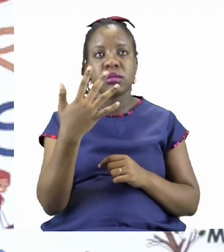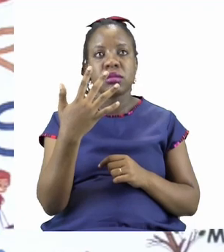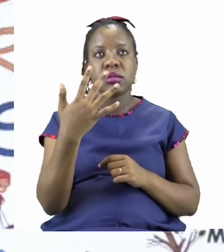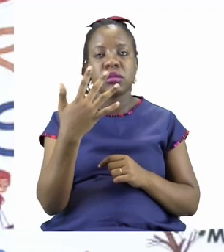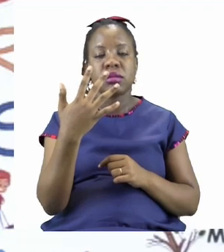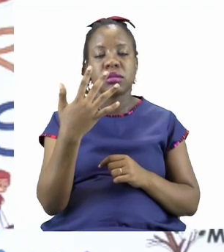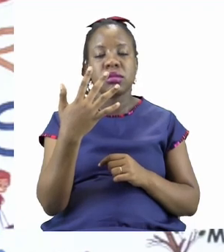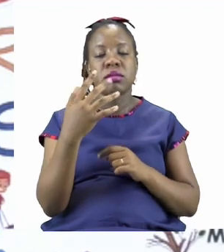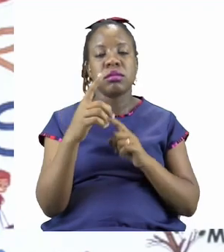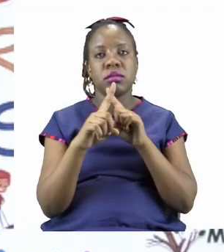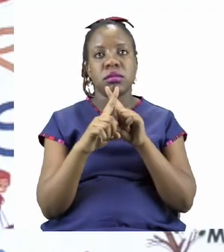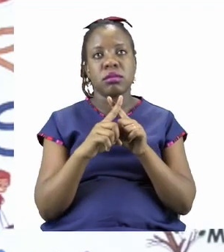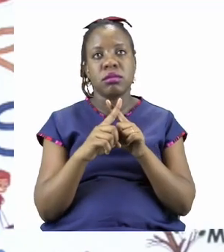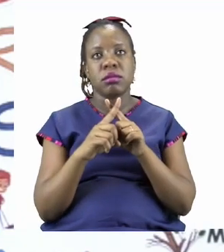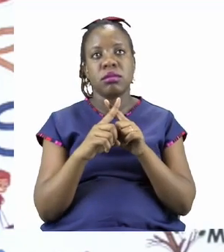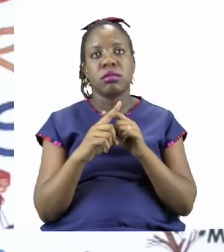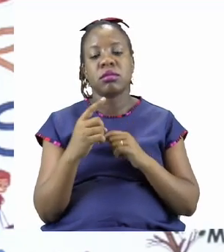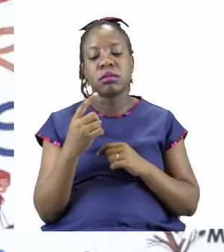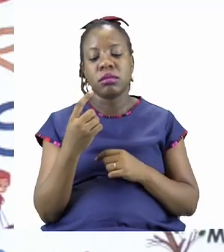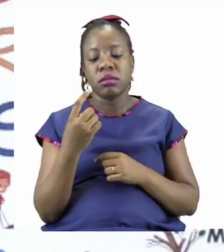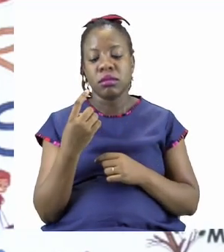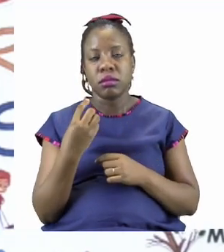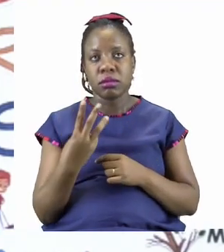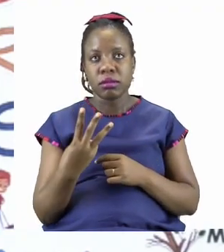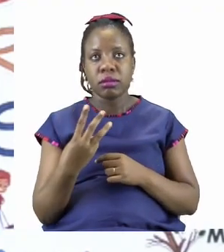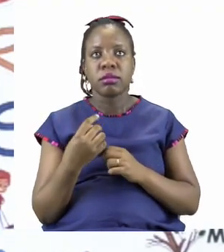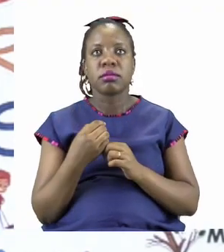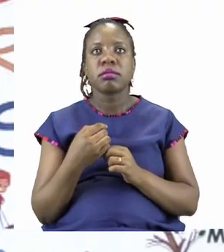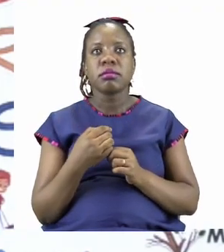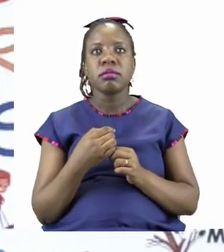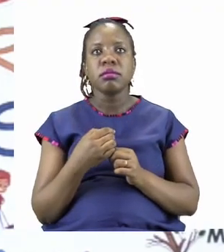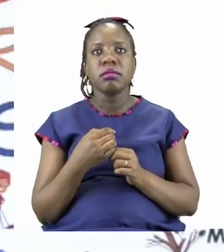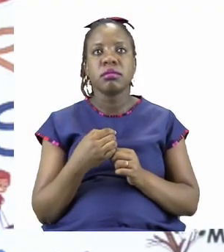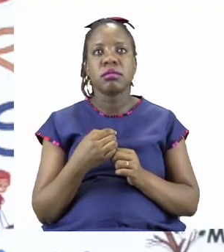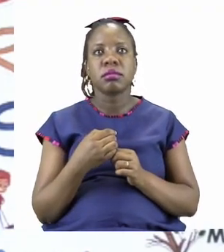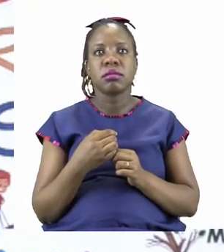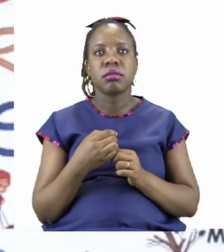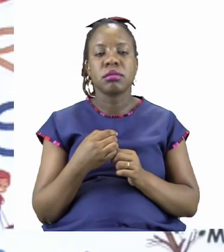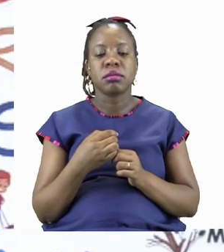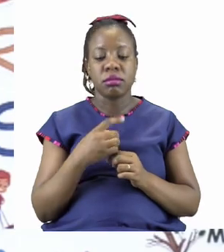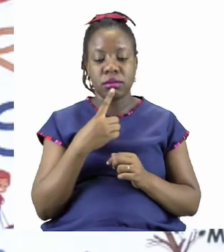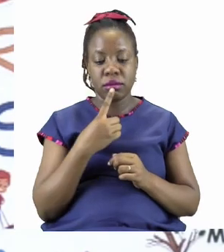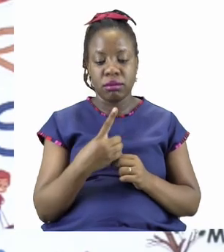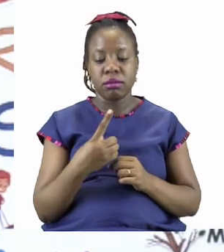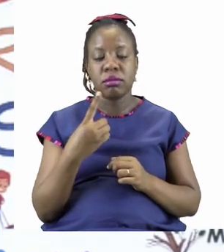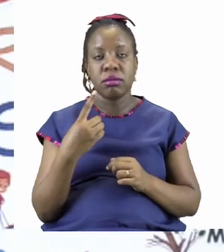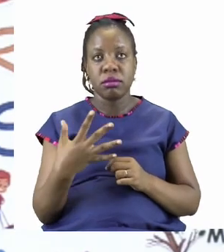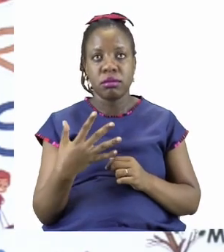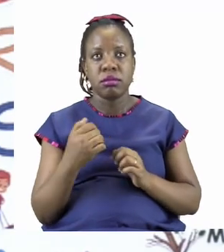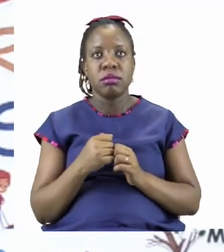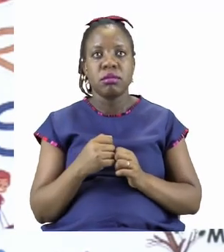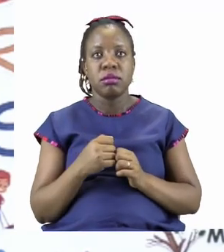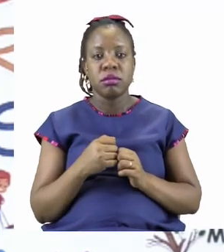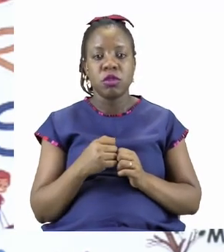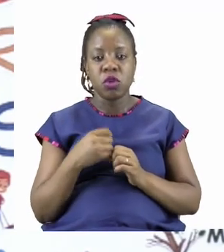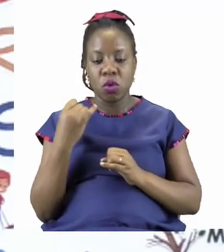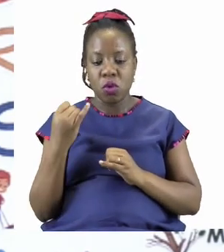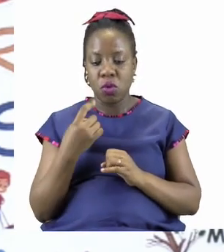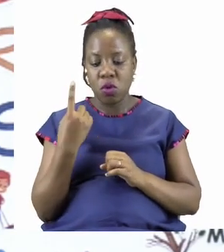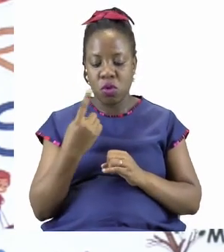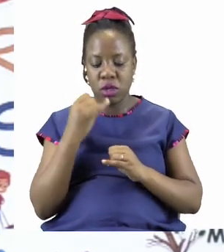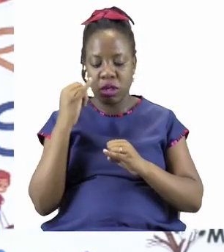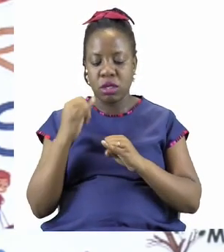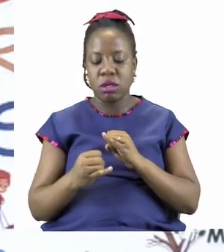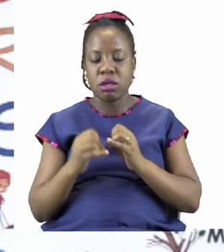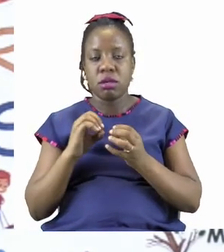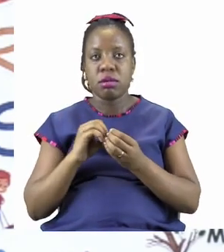10, 15. So we write it down and then we write down the units and we carry over